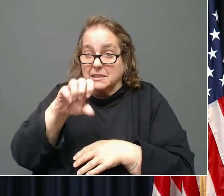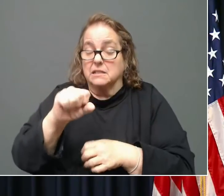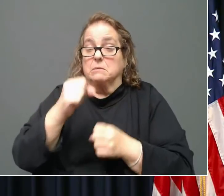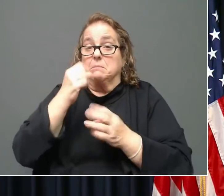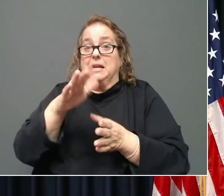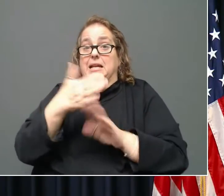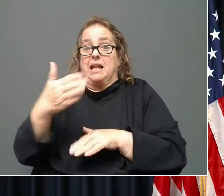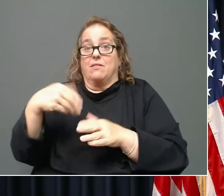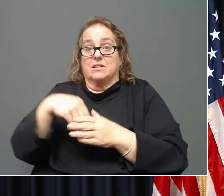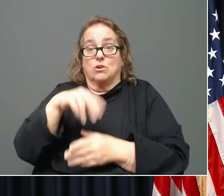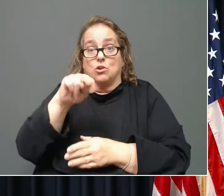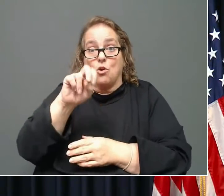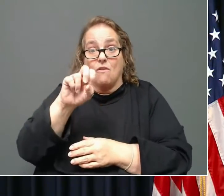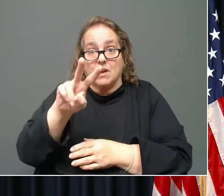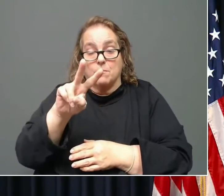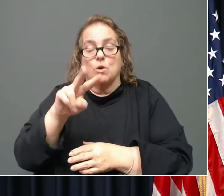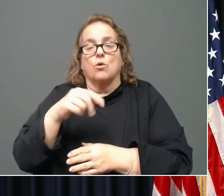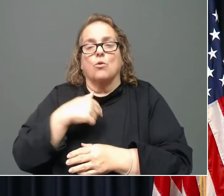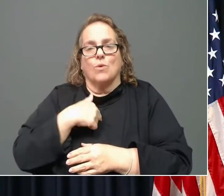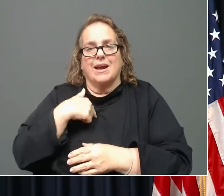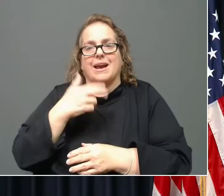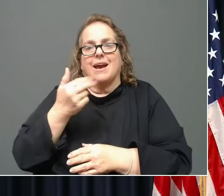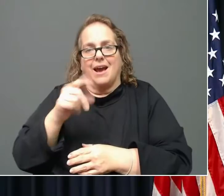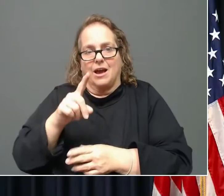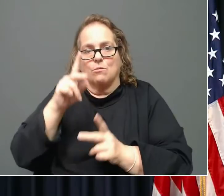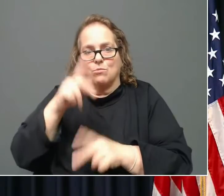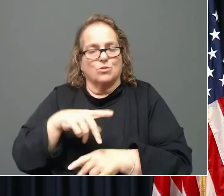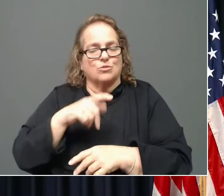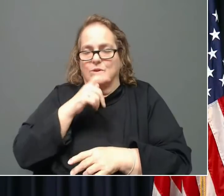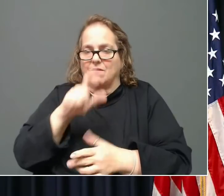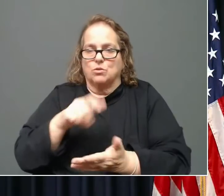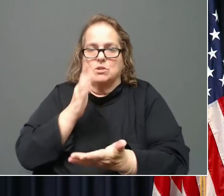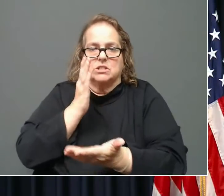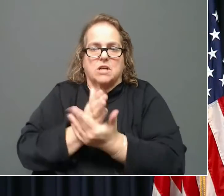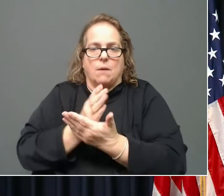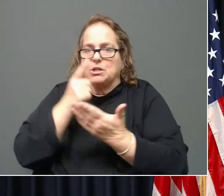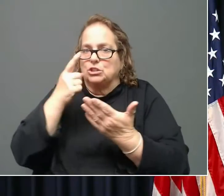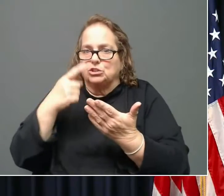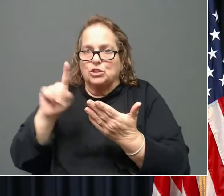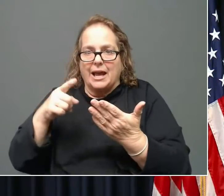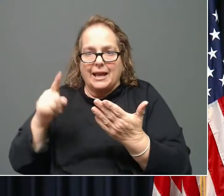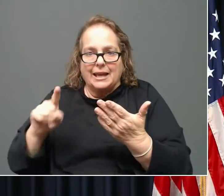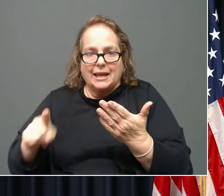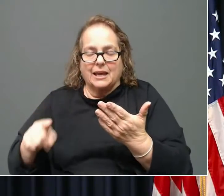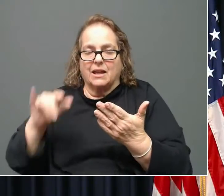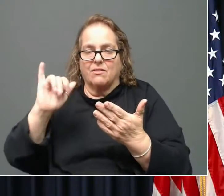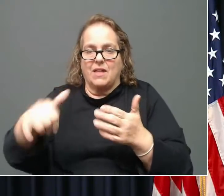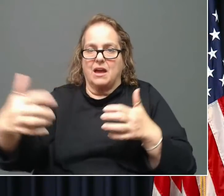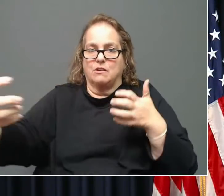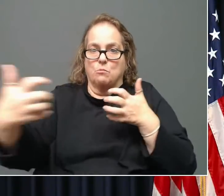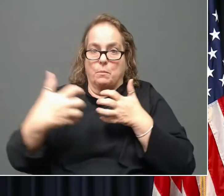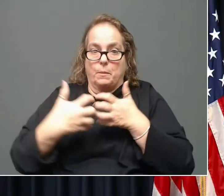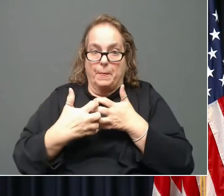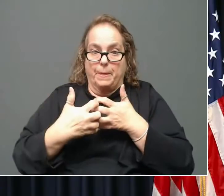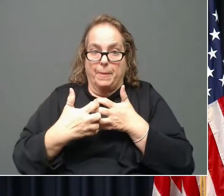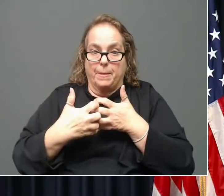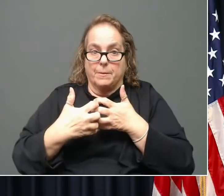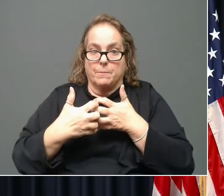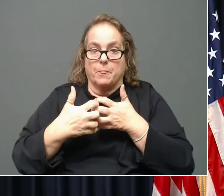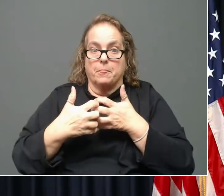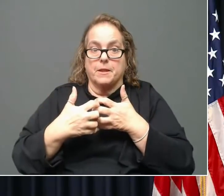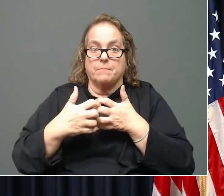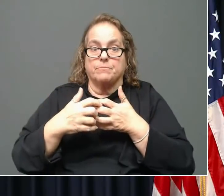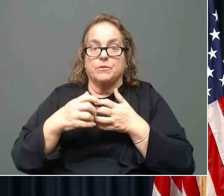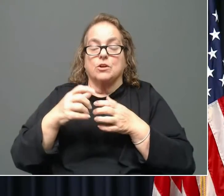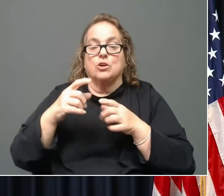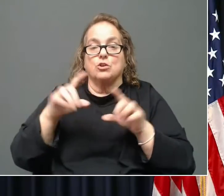we had an individual who stopped checking, despite it was their job, doing the audit of